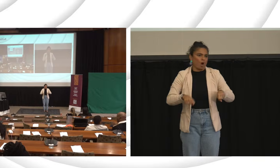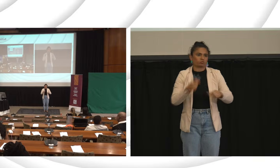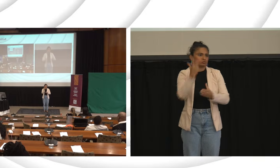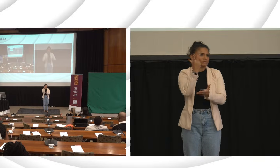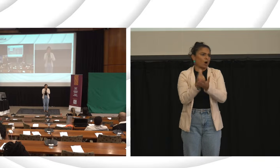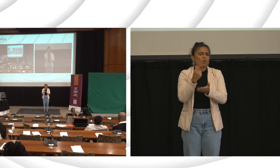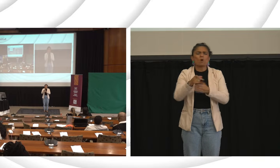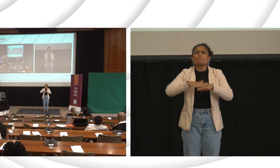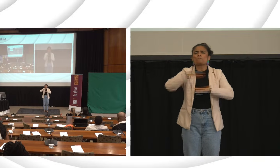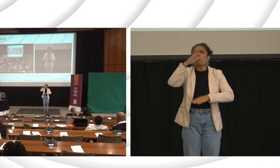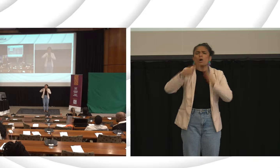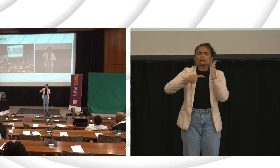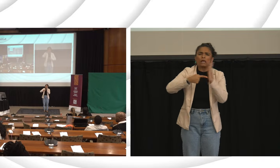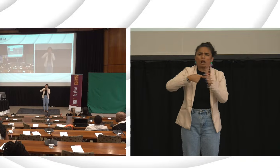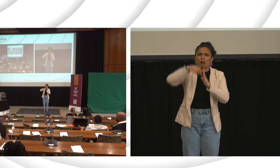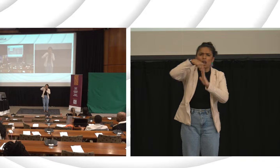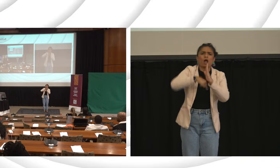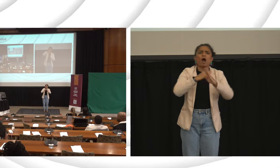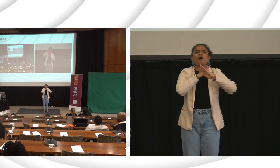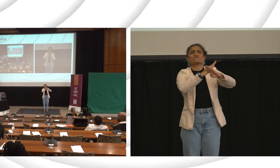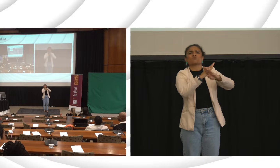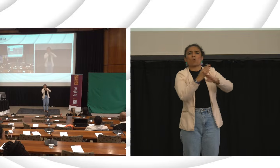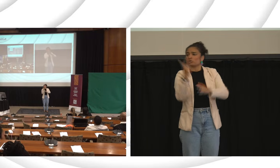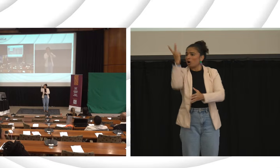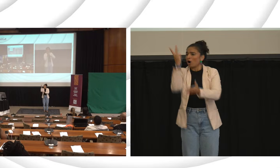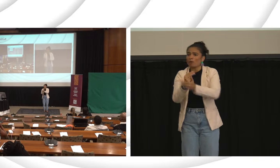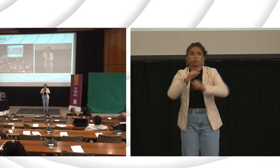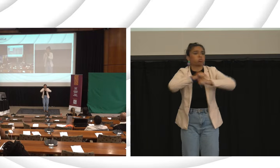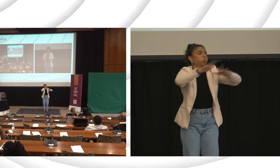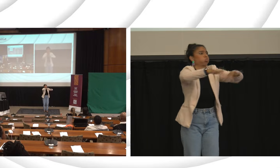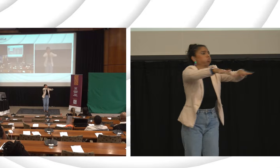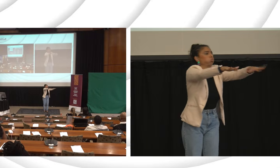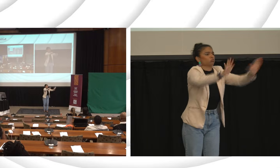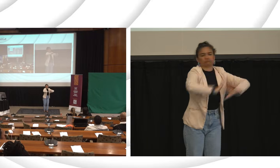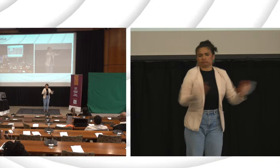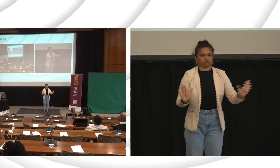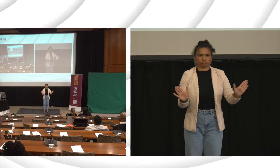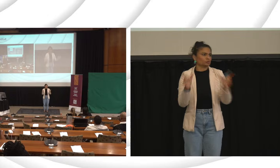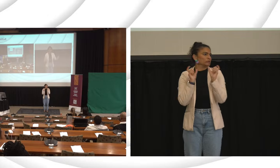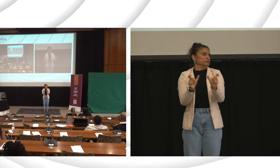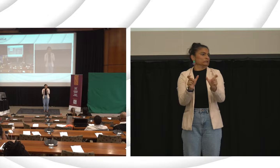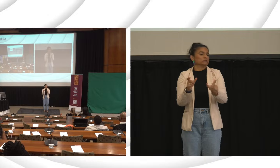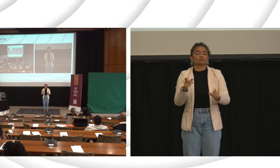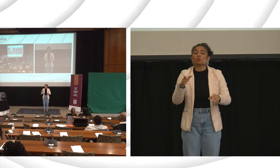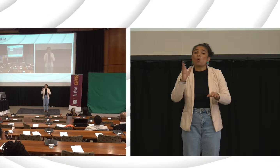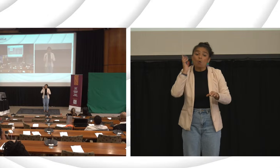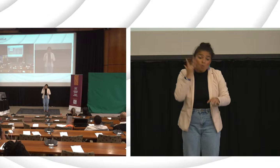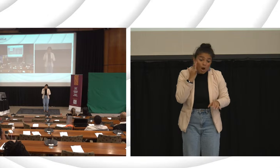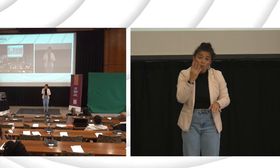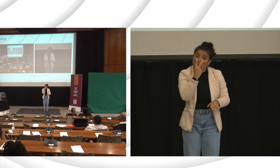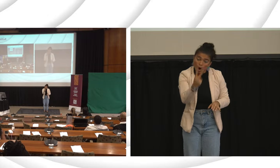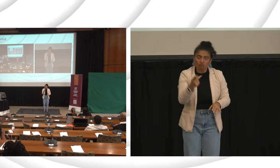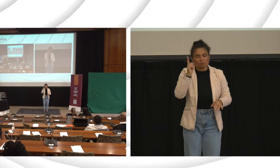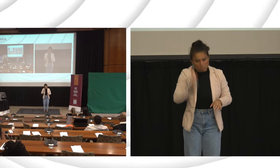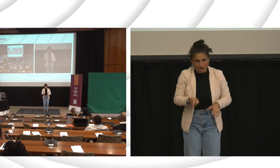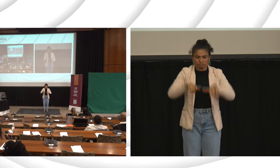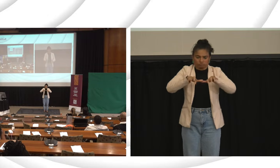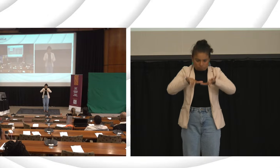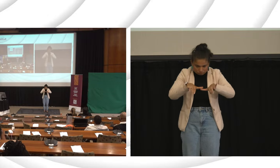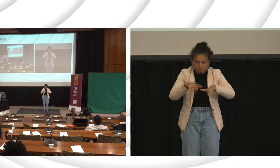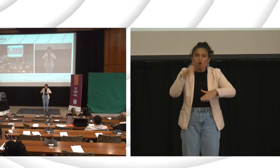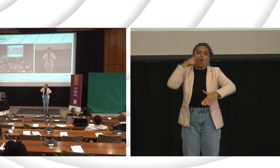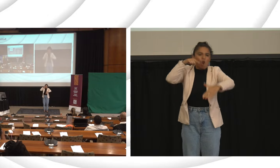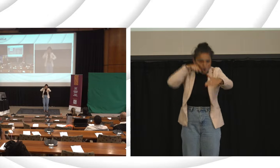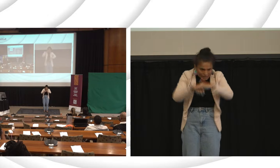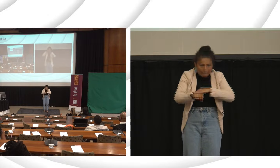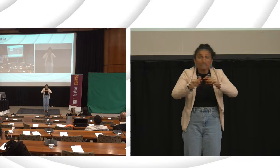downloaded. It is that's more for technical purposes to make sure that the content isn't